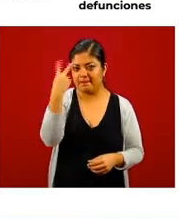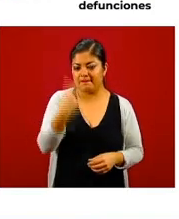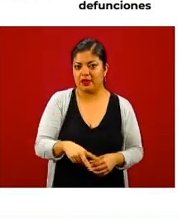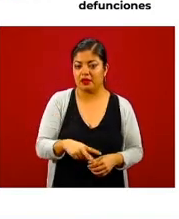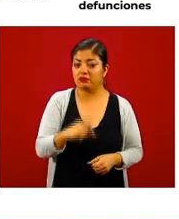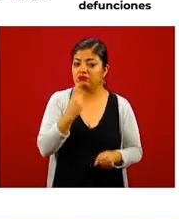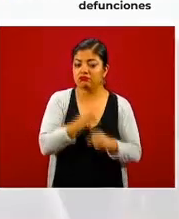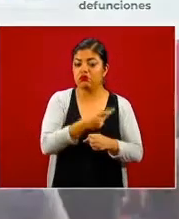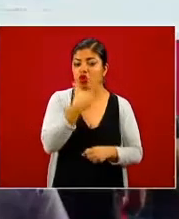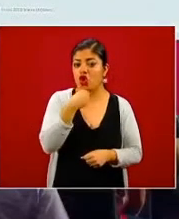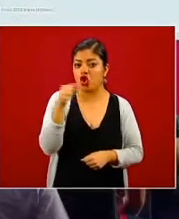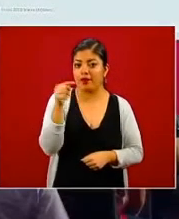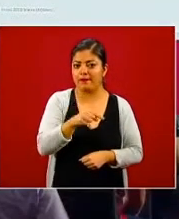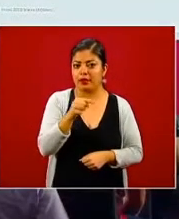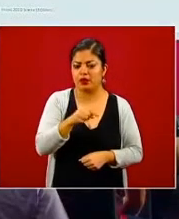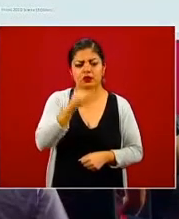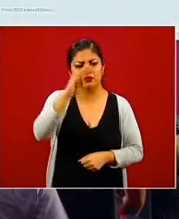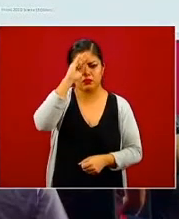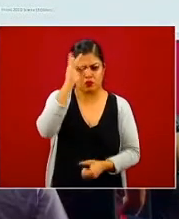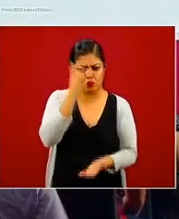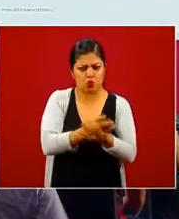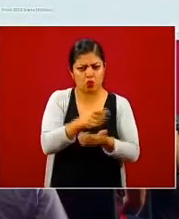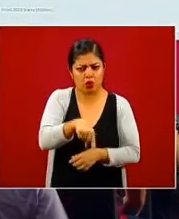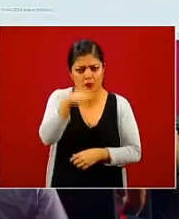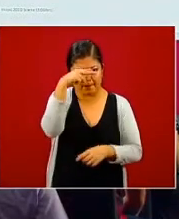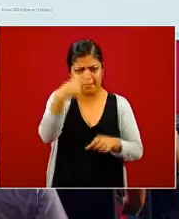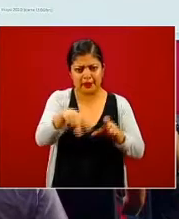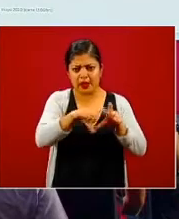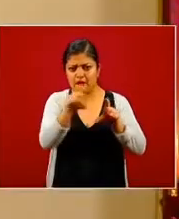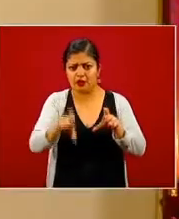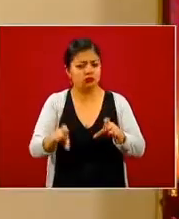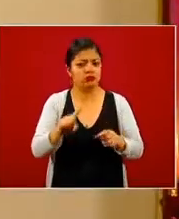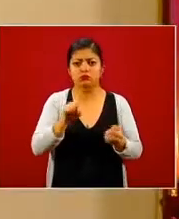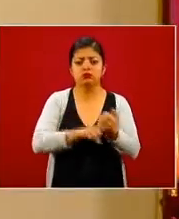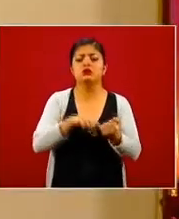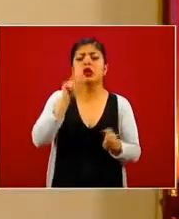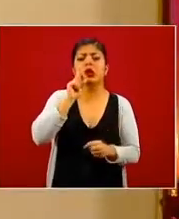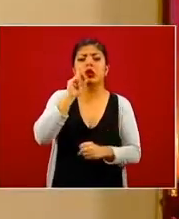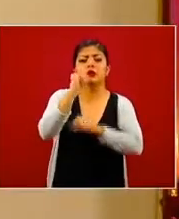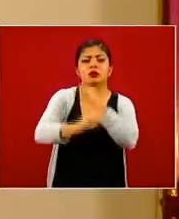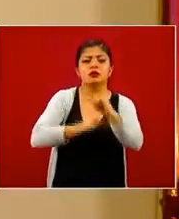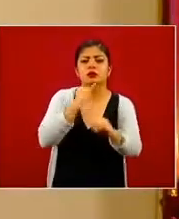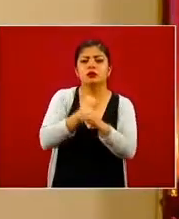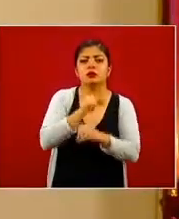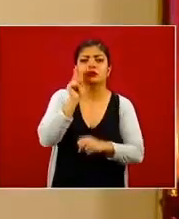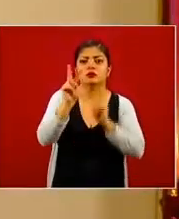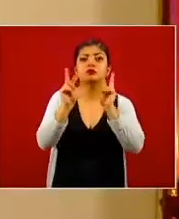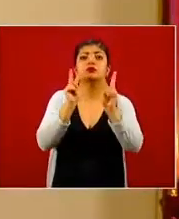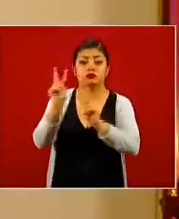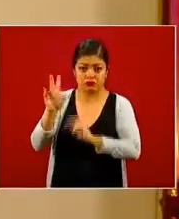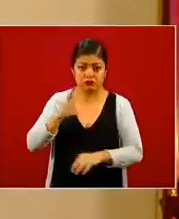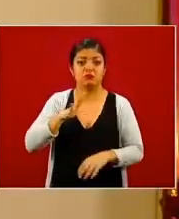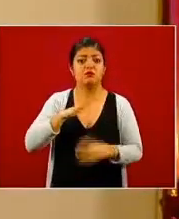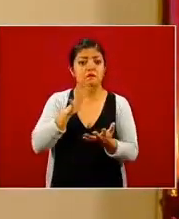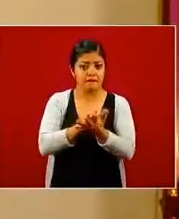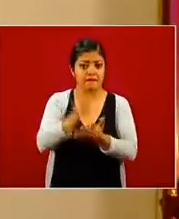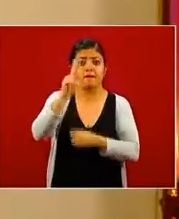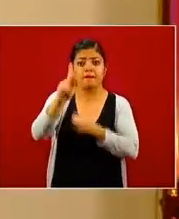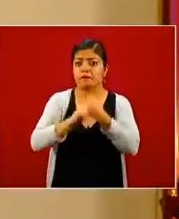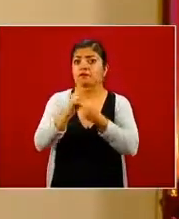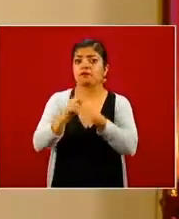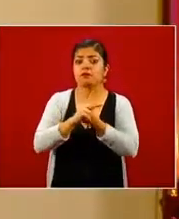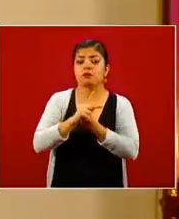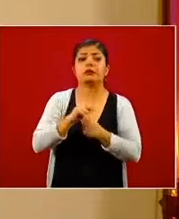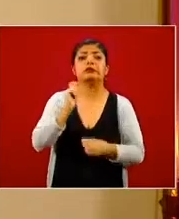deaths. So men are more affected. And we have taken a look at other international statistics. This